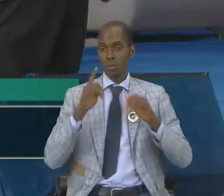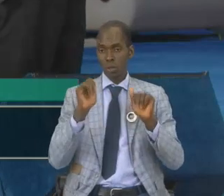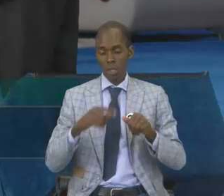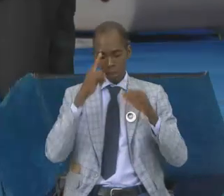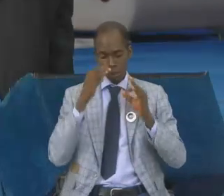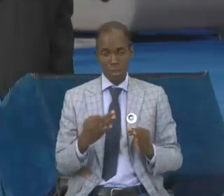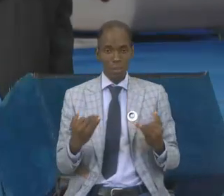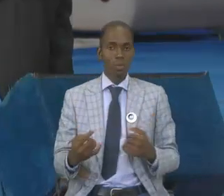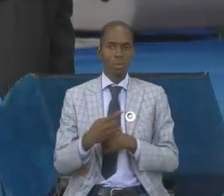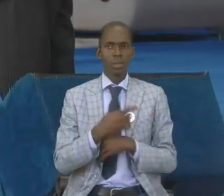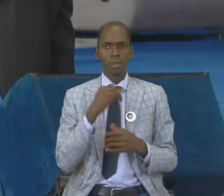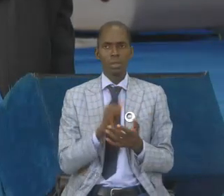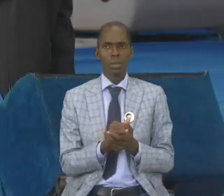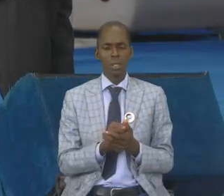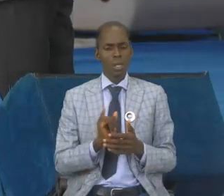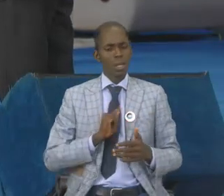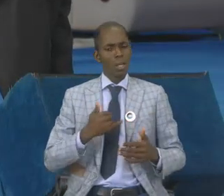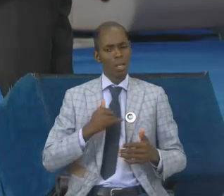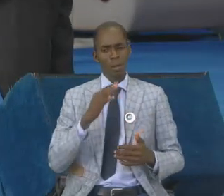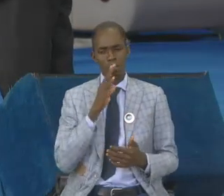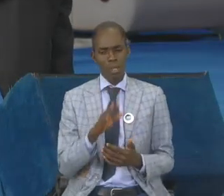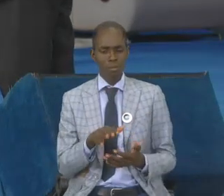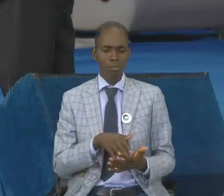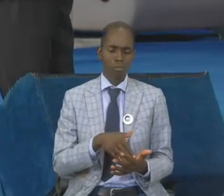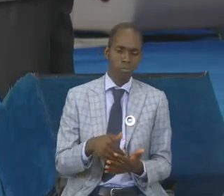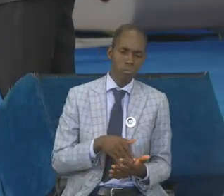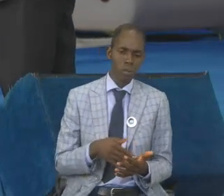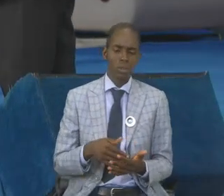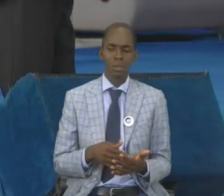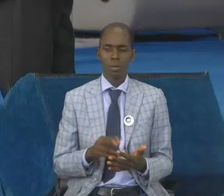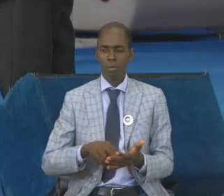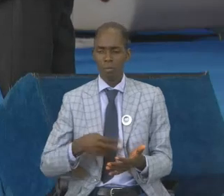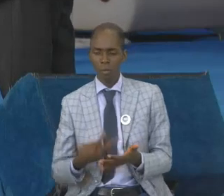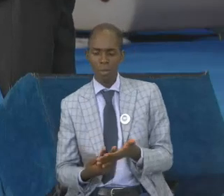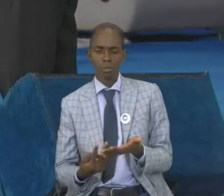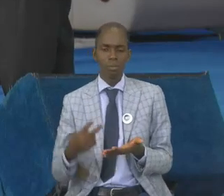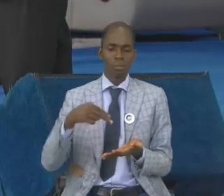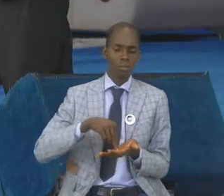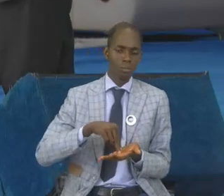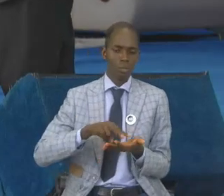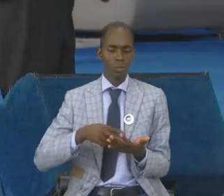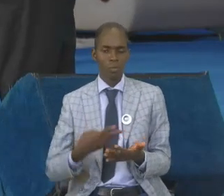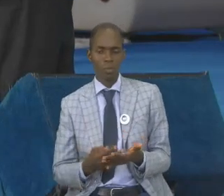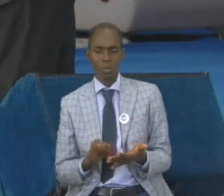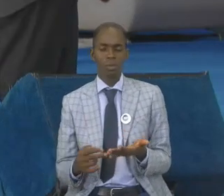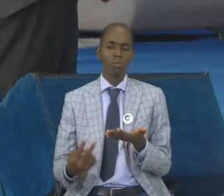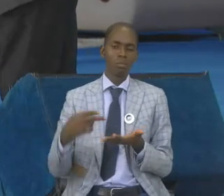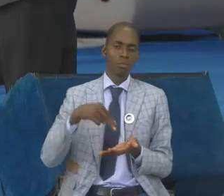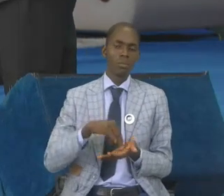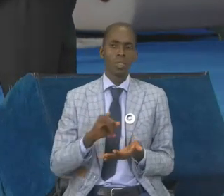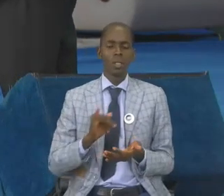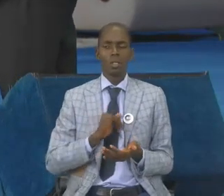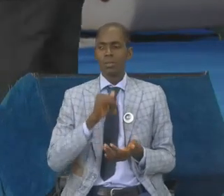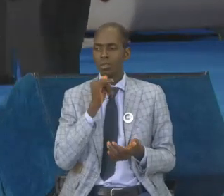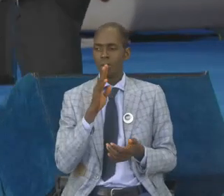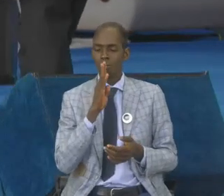say, I've been wobbling, I've been here and there, I've been up and down, I've been indecisive